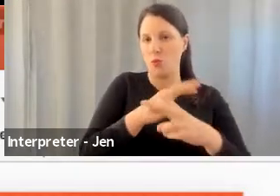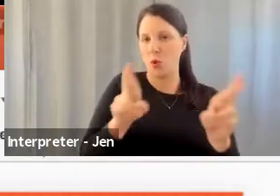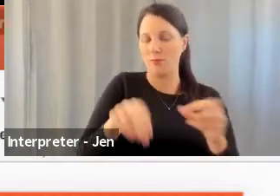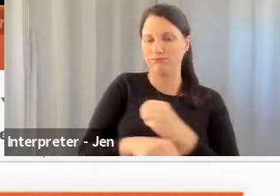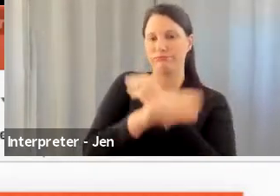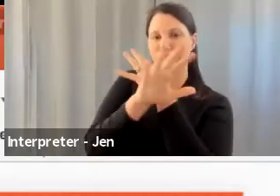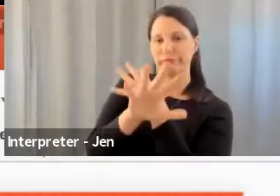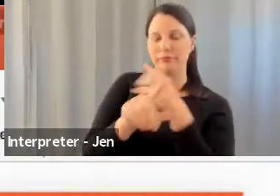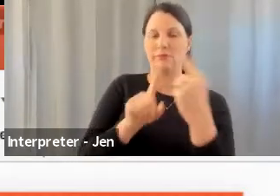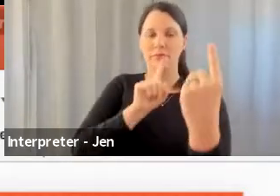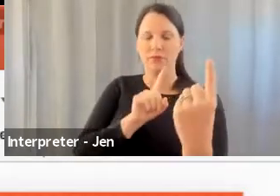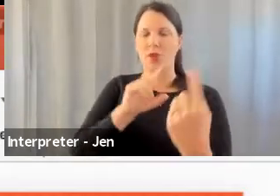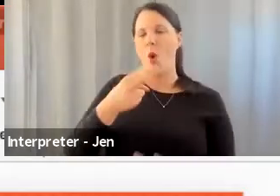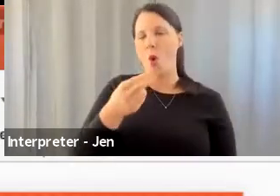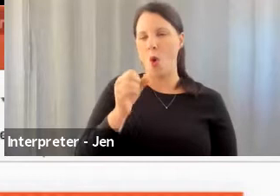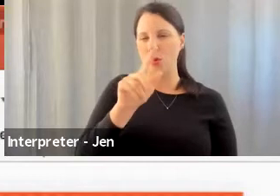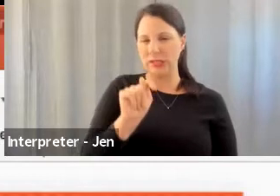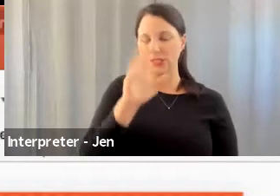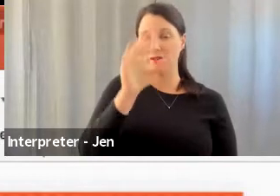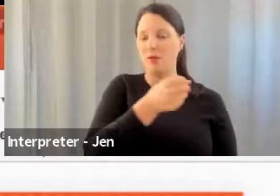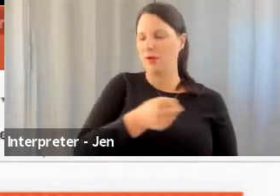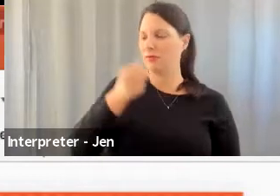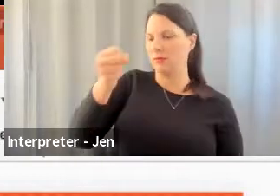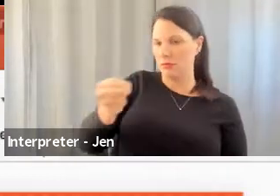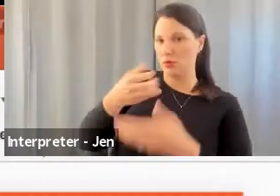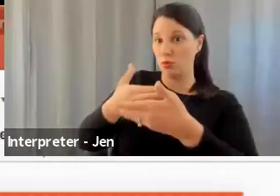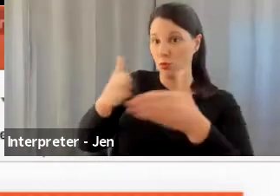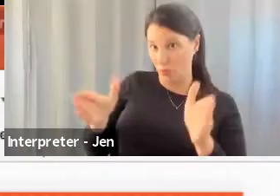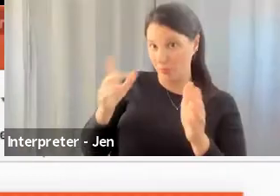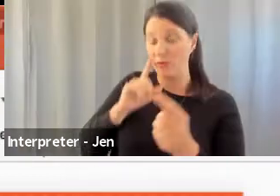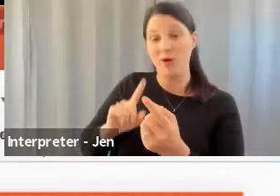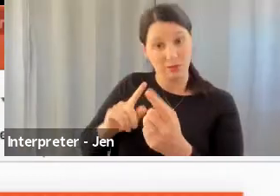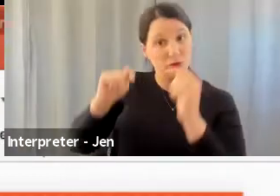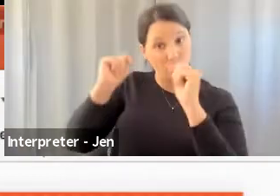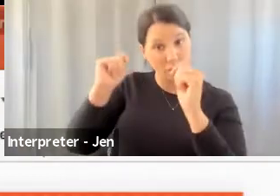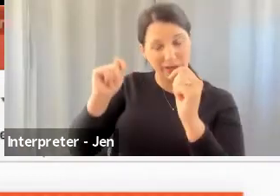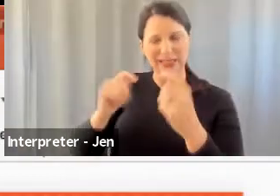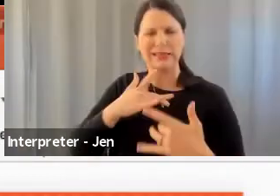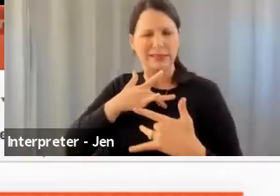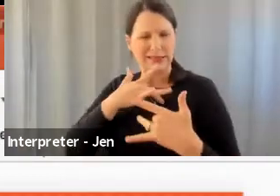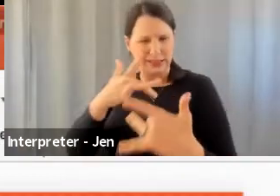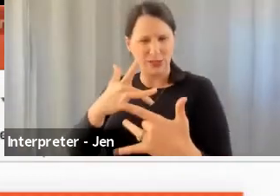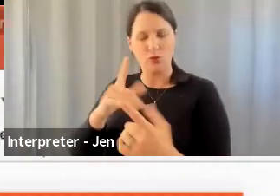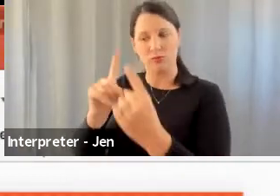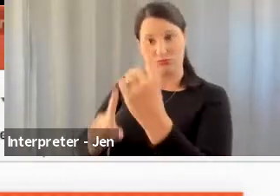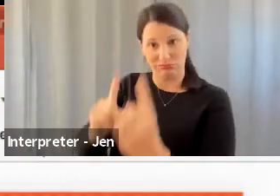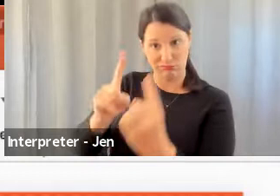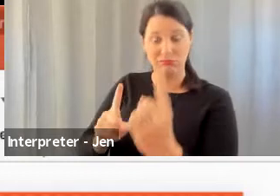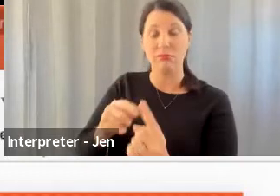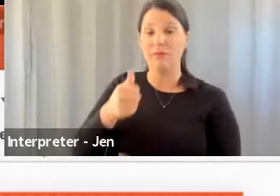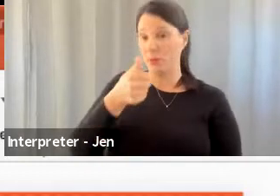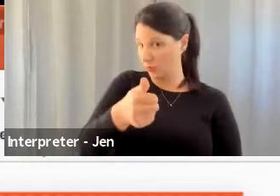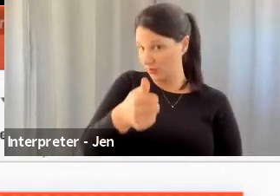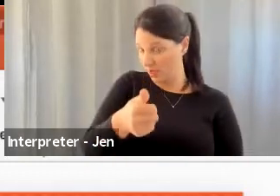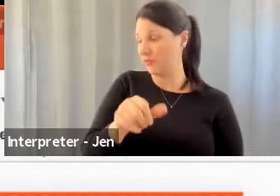session. Most of the time, it is private tutoring. It's just one-on-one with you, with a fellow tutor who's a student just like you,